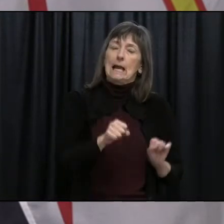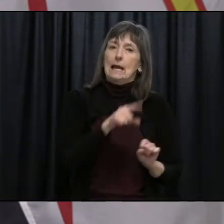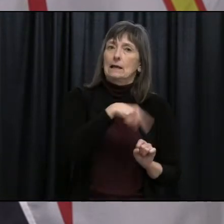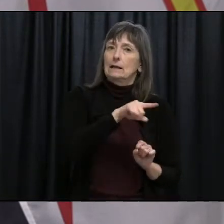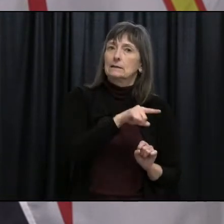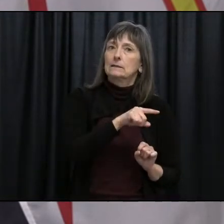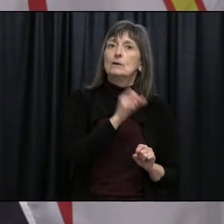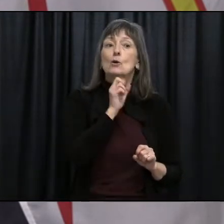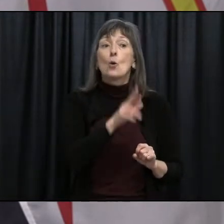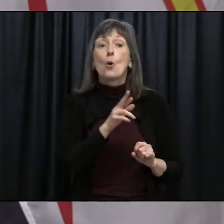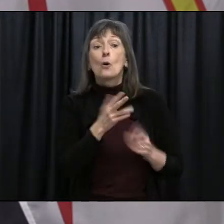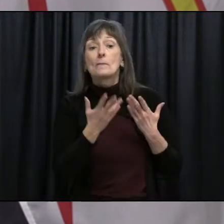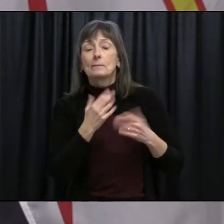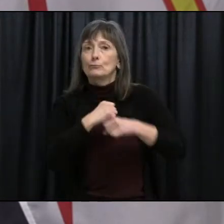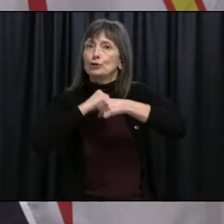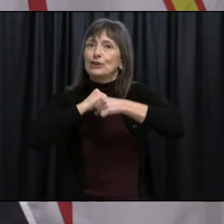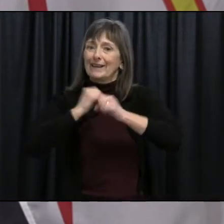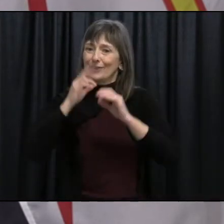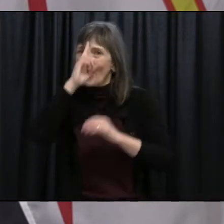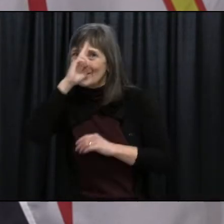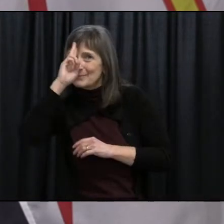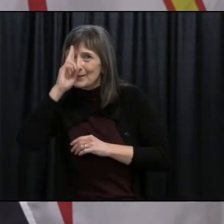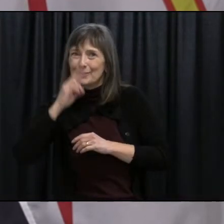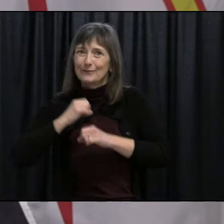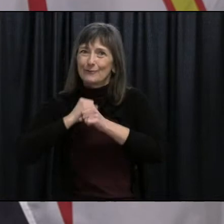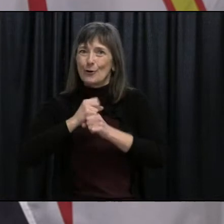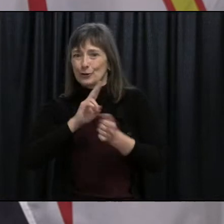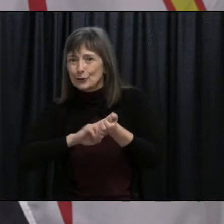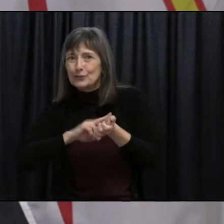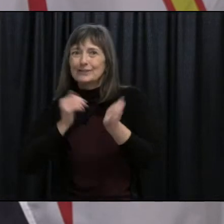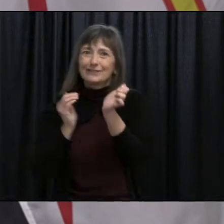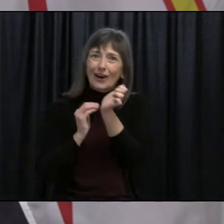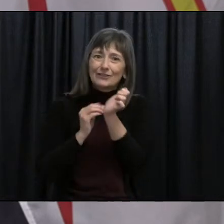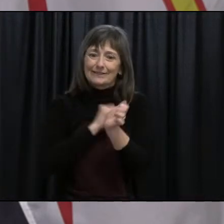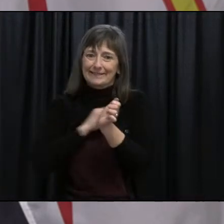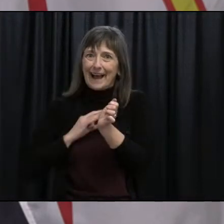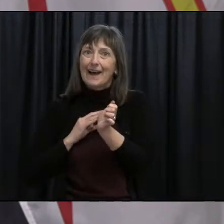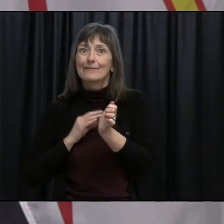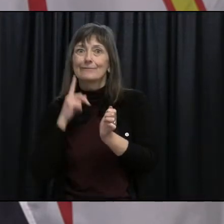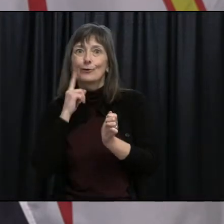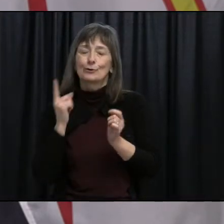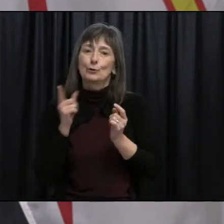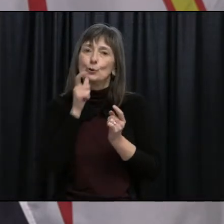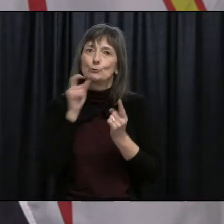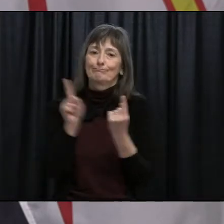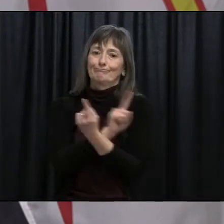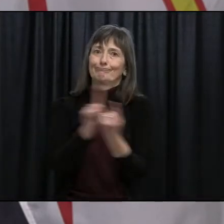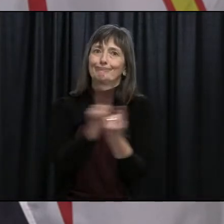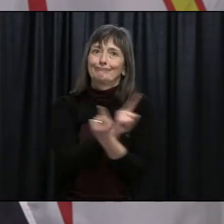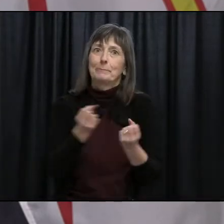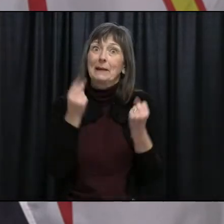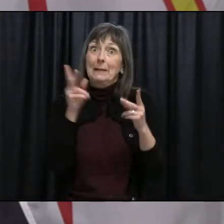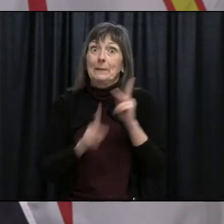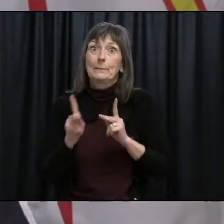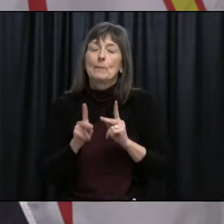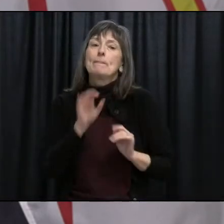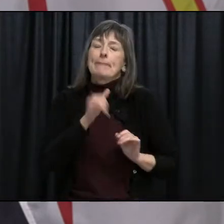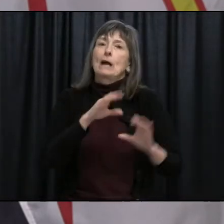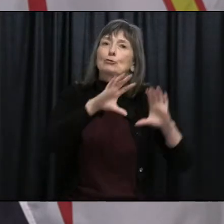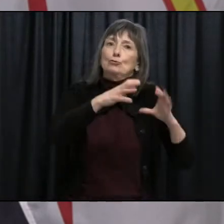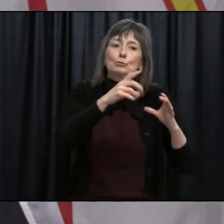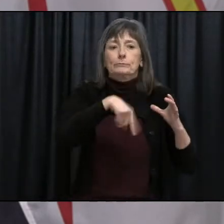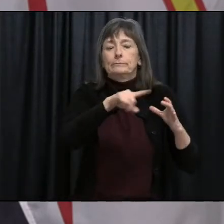health system infrastructure or other critical infrastructures in the province. And so based on